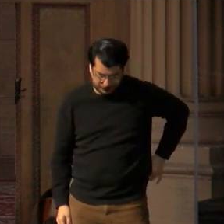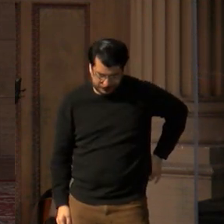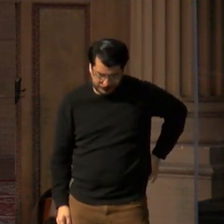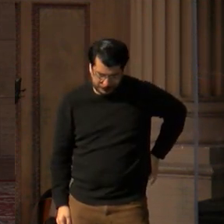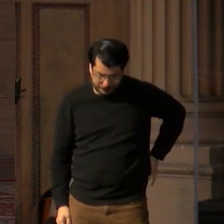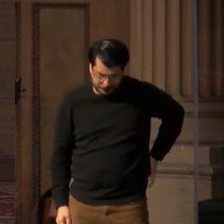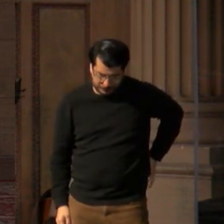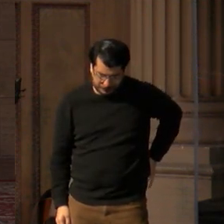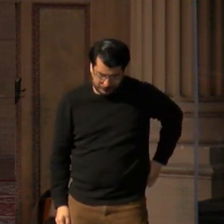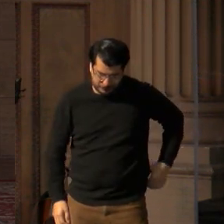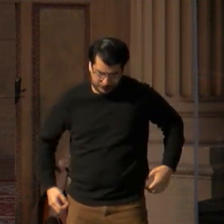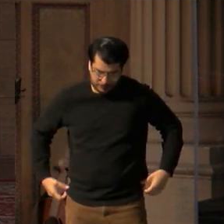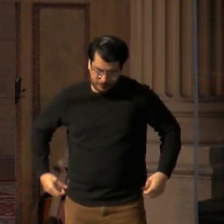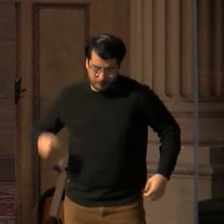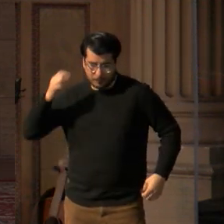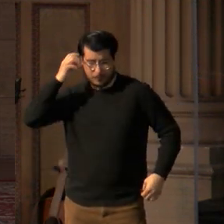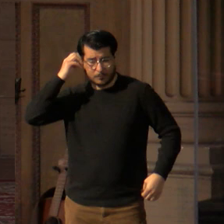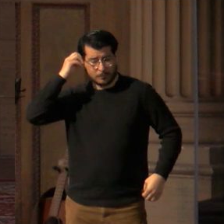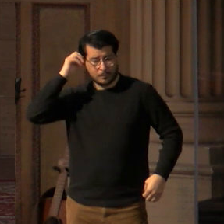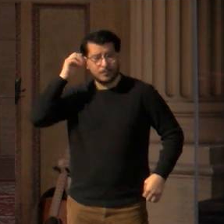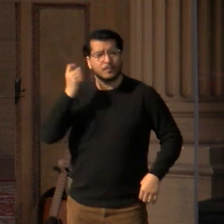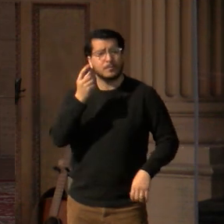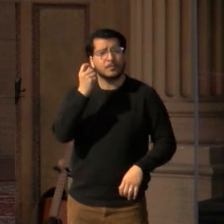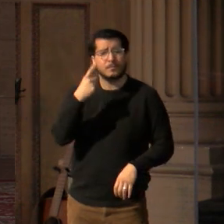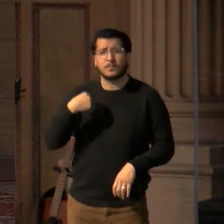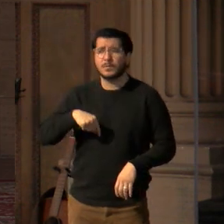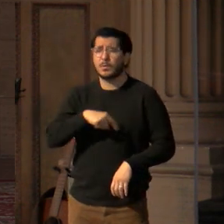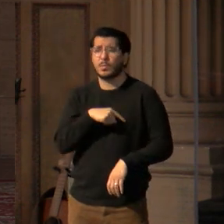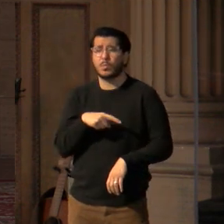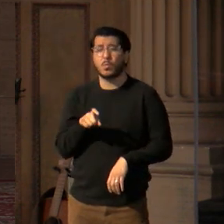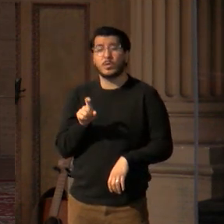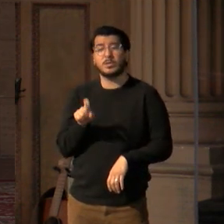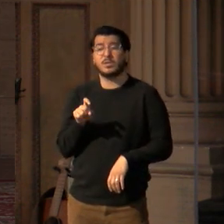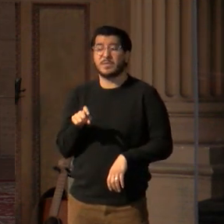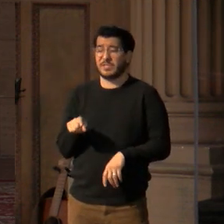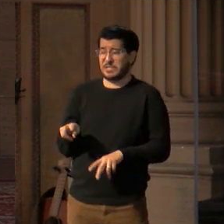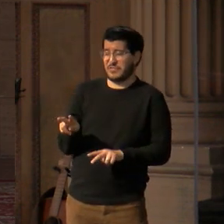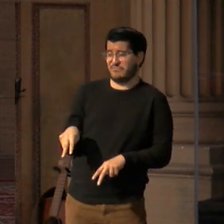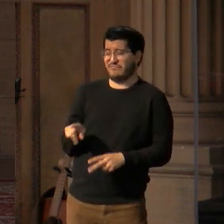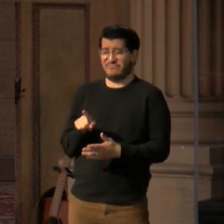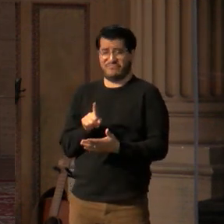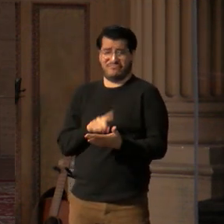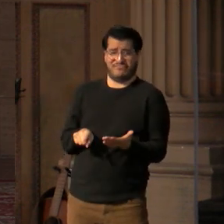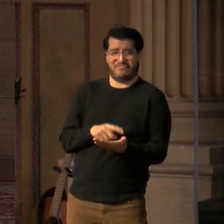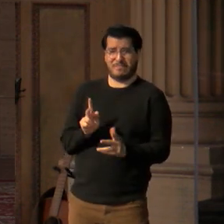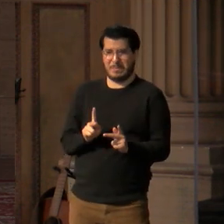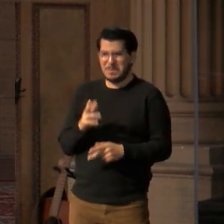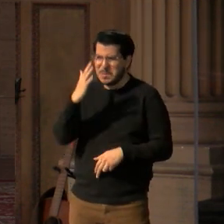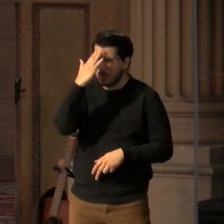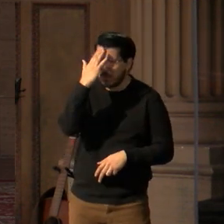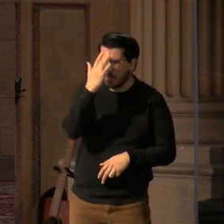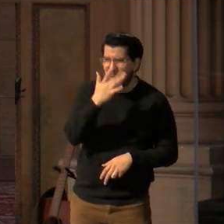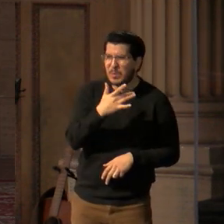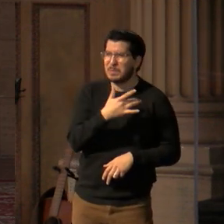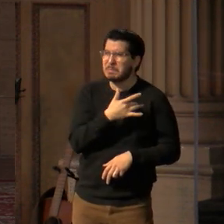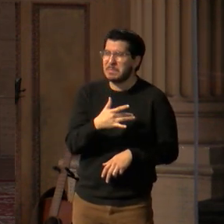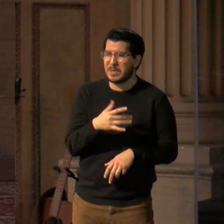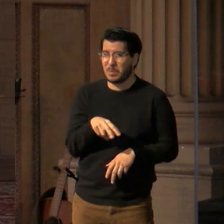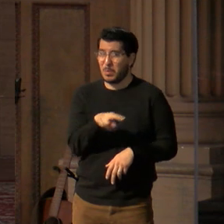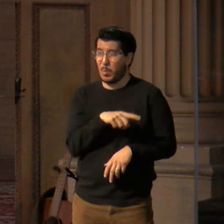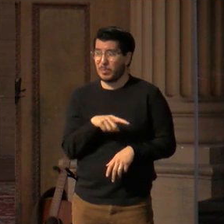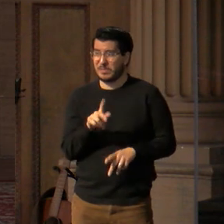We aren't supposed to be the judgmental, quick to criticize kind of people that you wouldn't want to be around because you always feel like you're on eggshells around them.